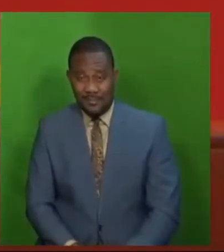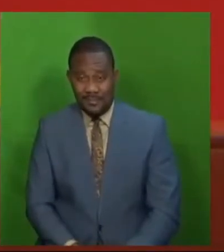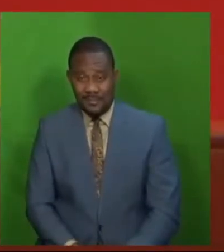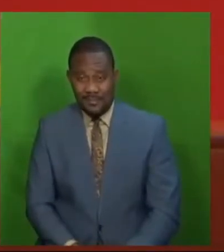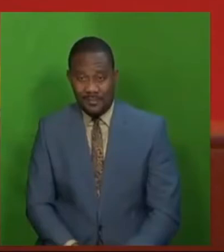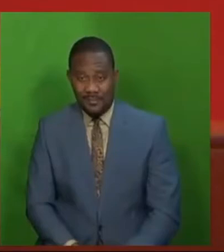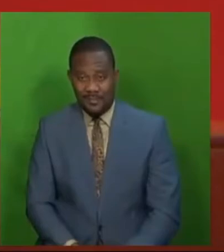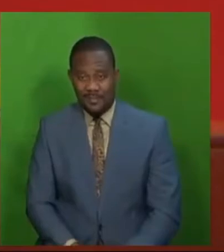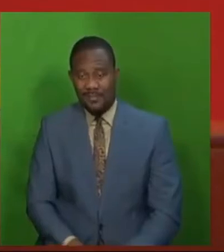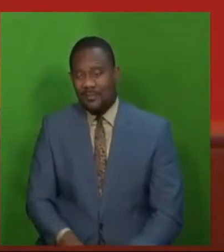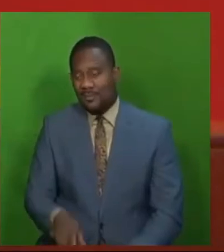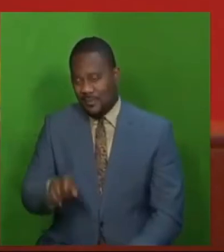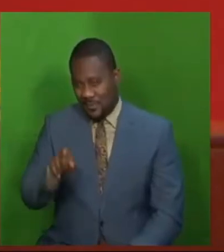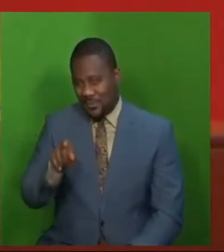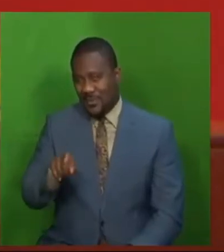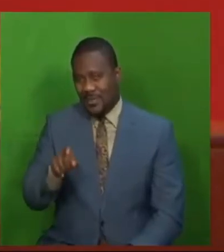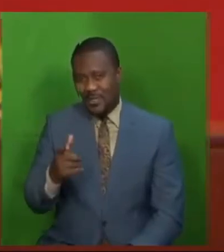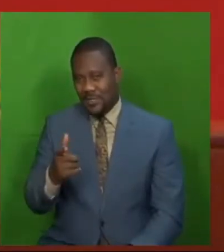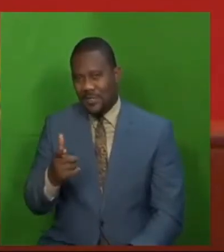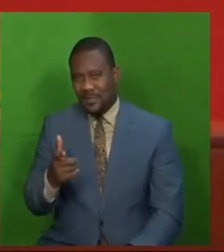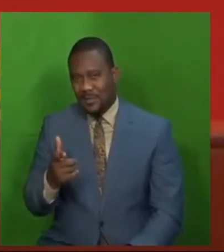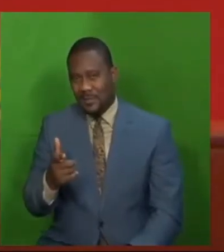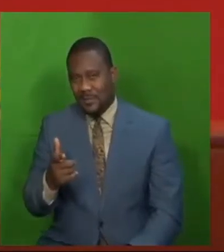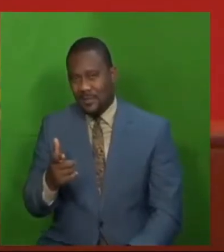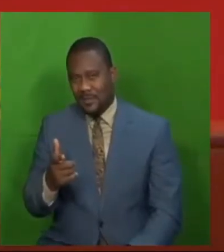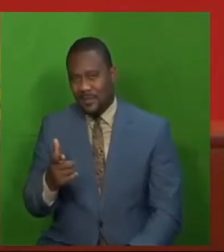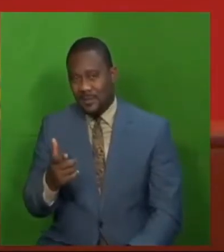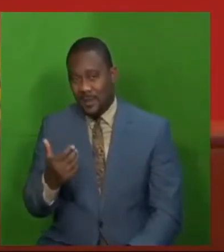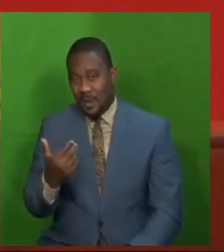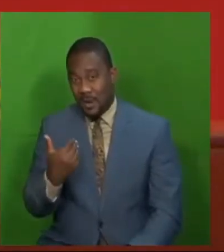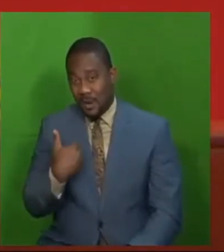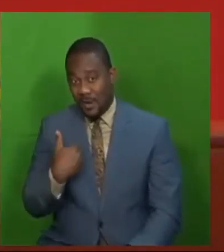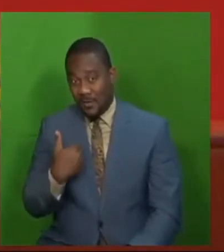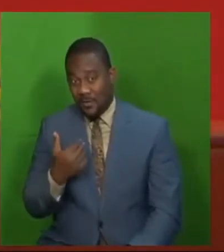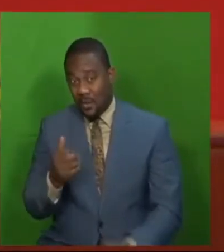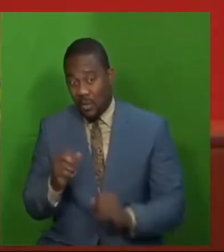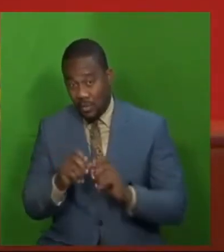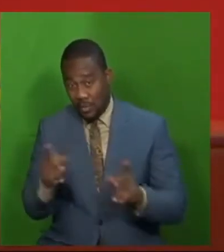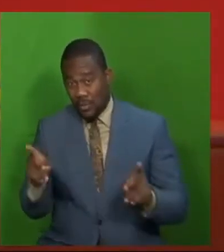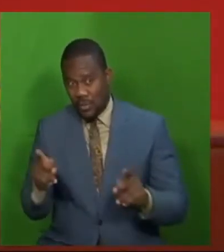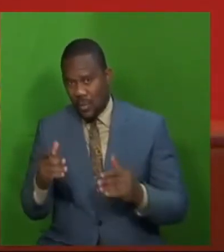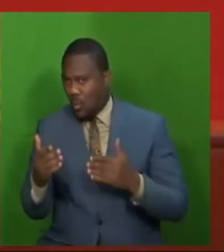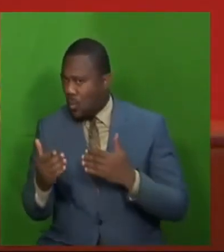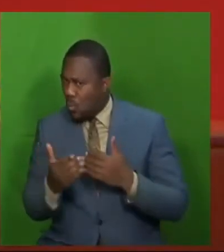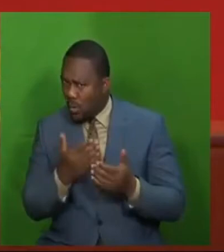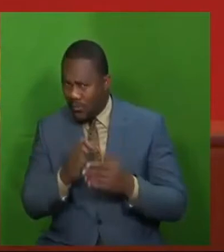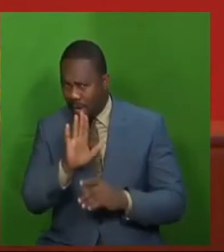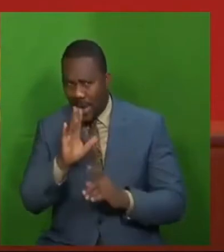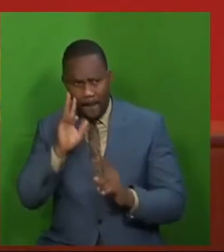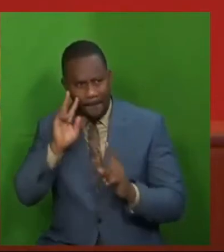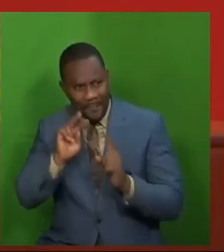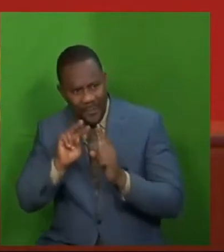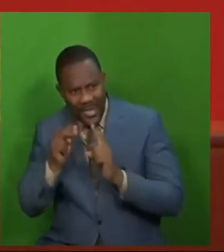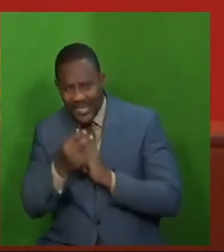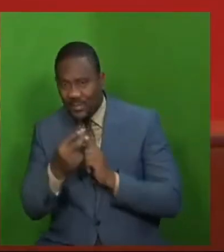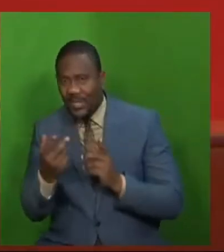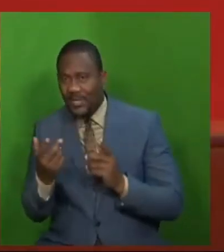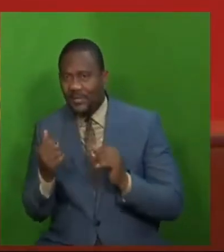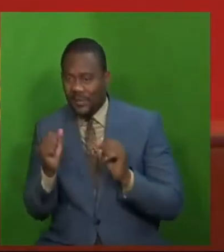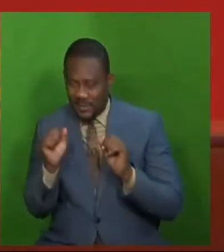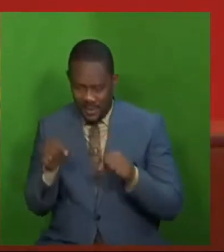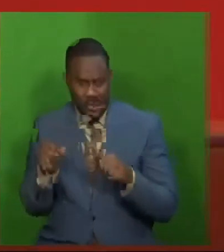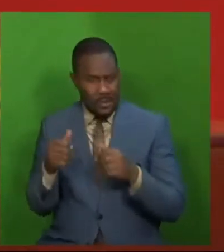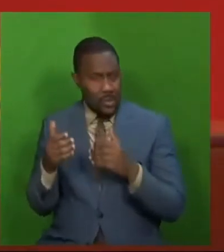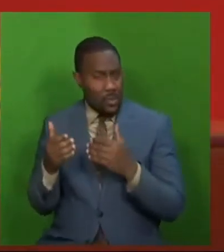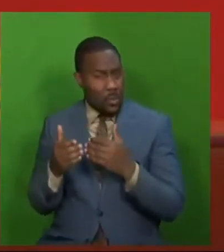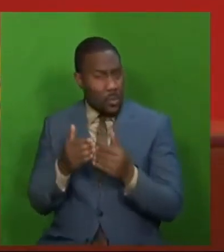take that on board, but she will have the opportunity to put across her perspective and her